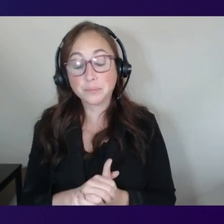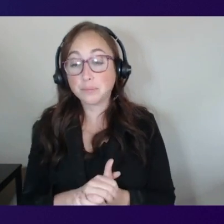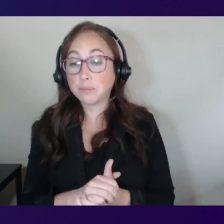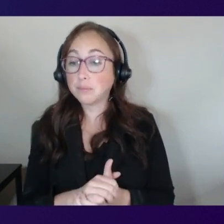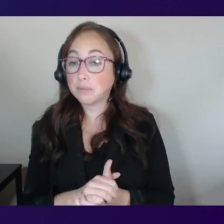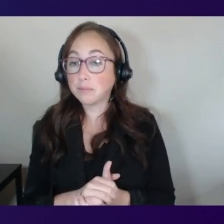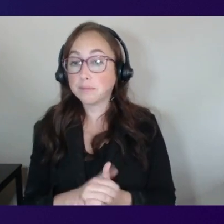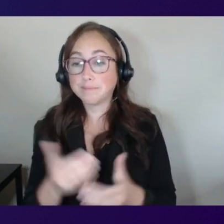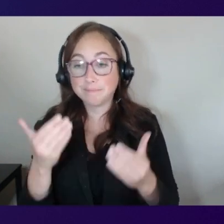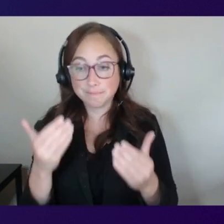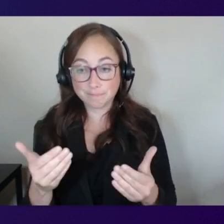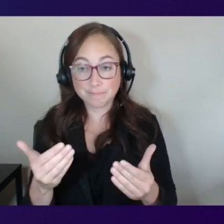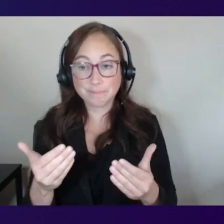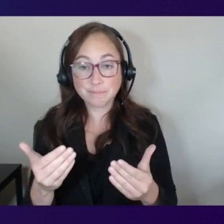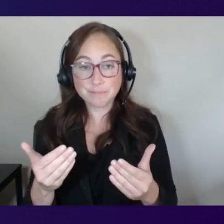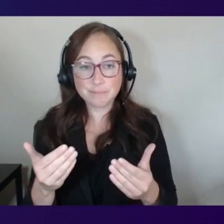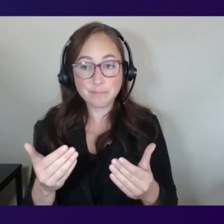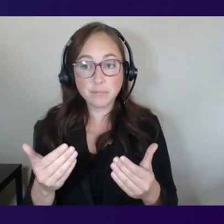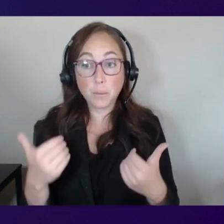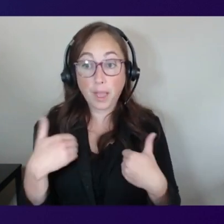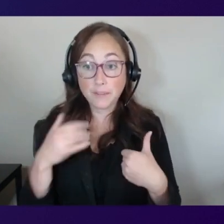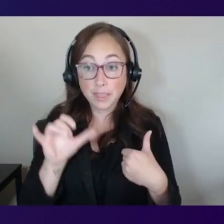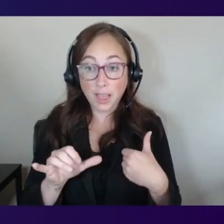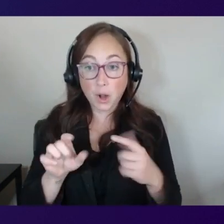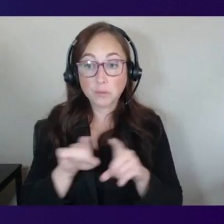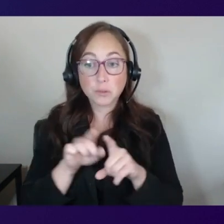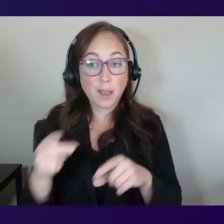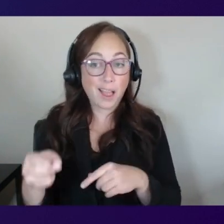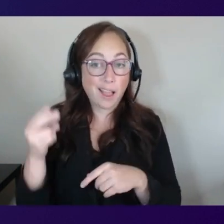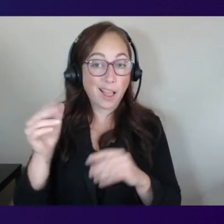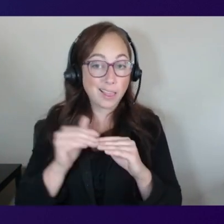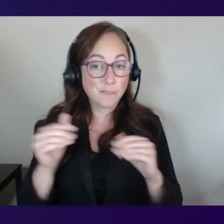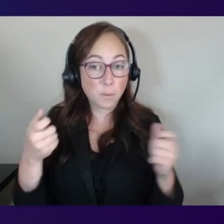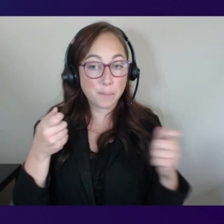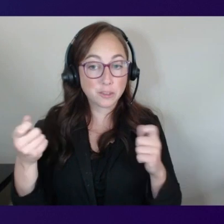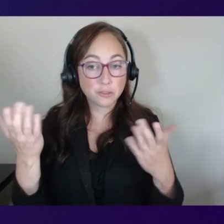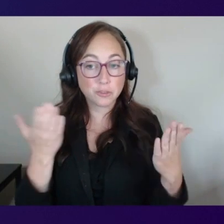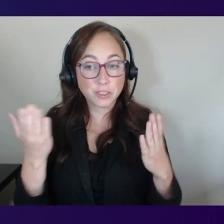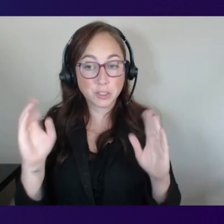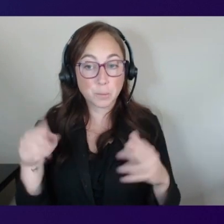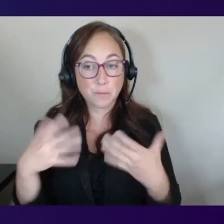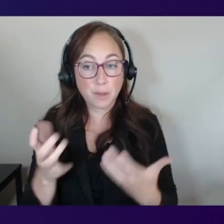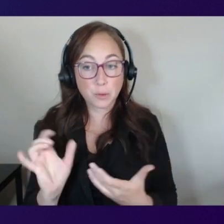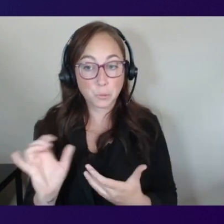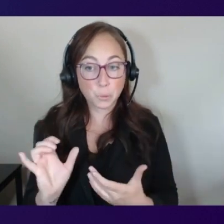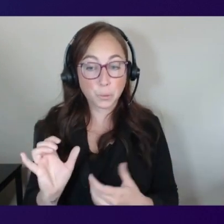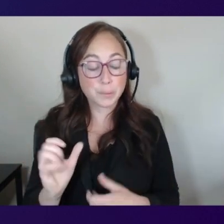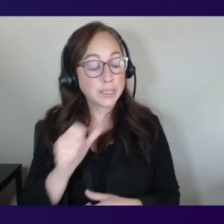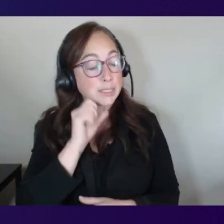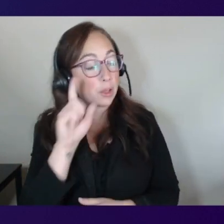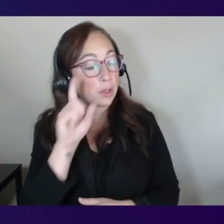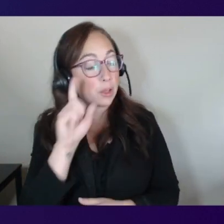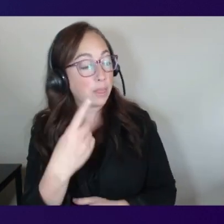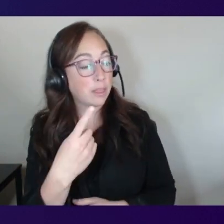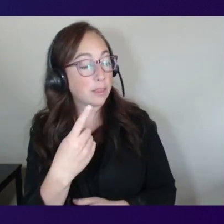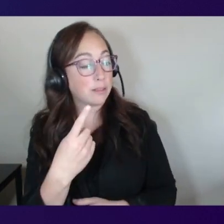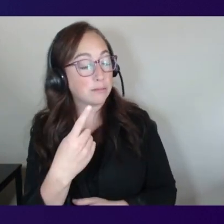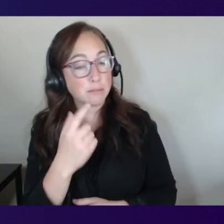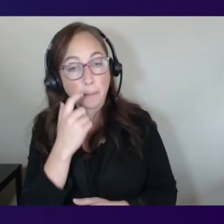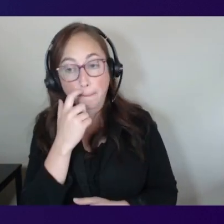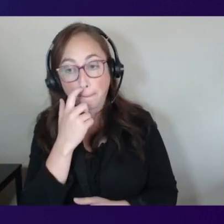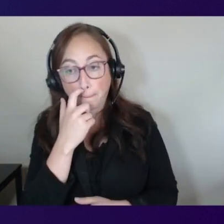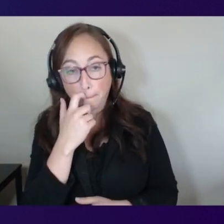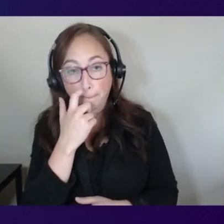that, but also those higher level of managed services that we provide. Yeah, it's not necessarily just a